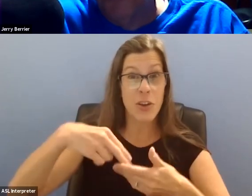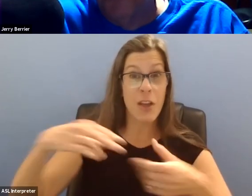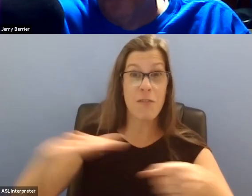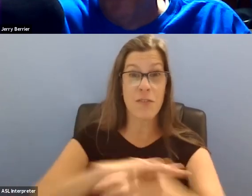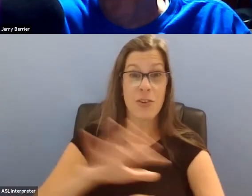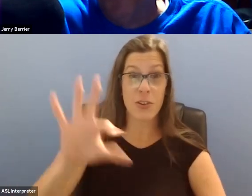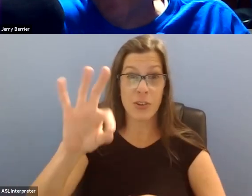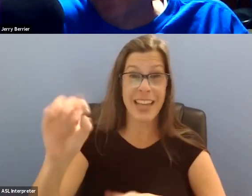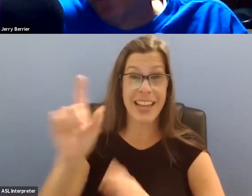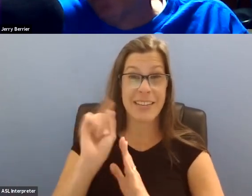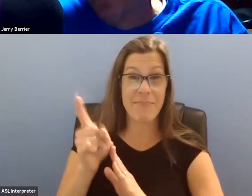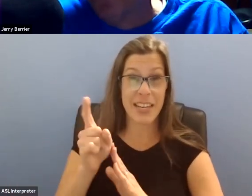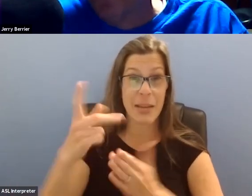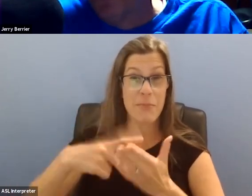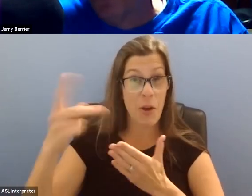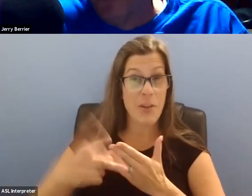minutes.